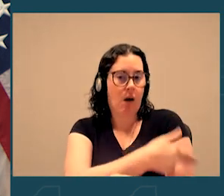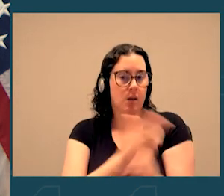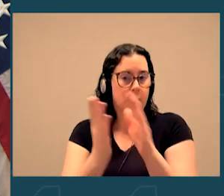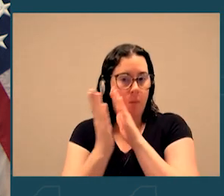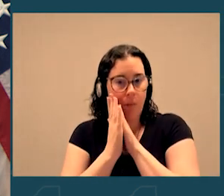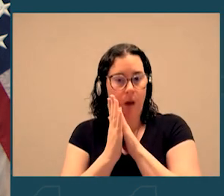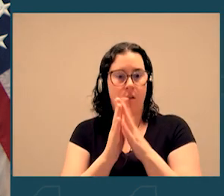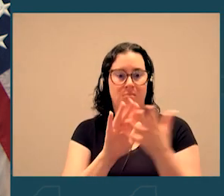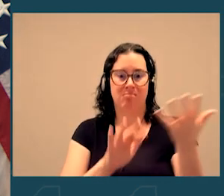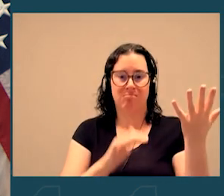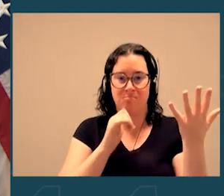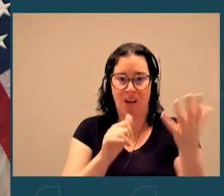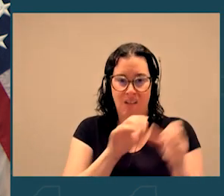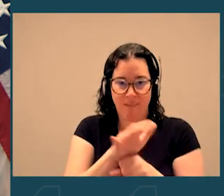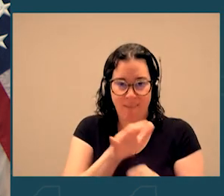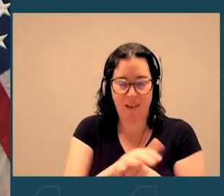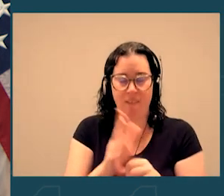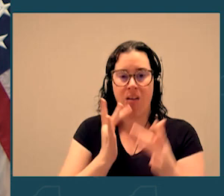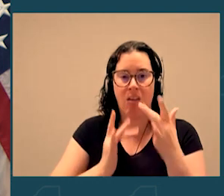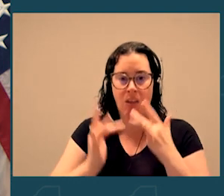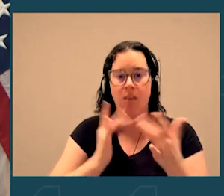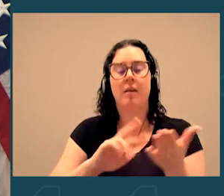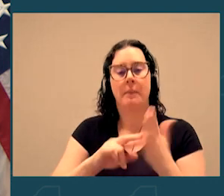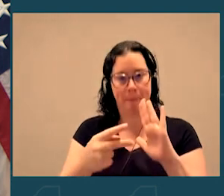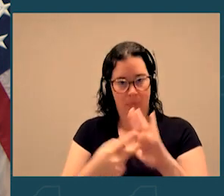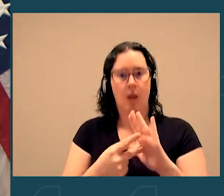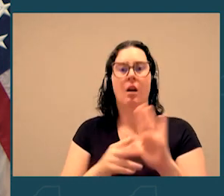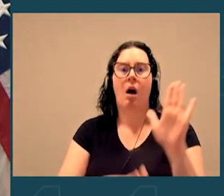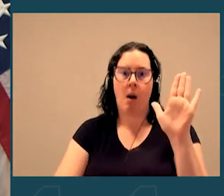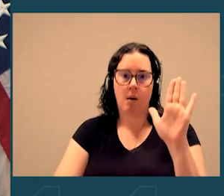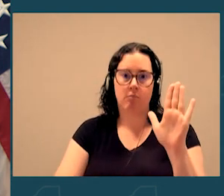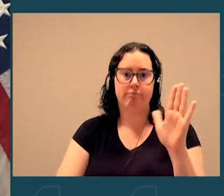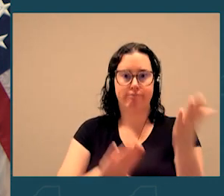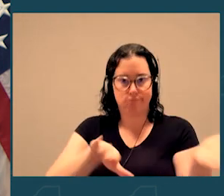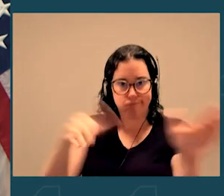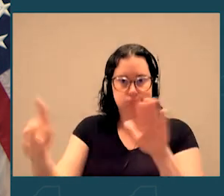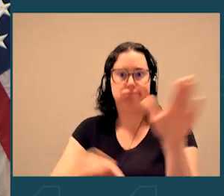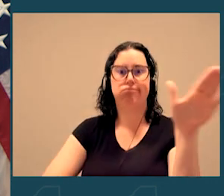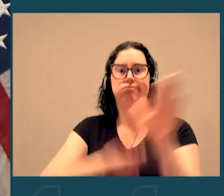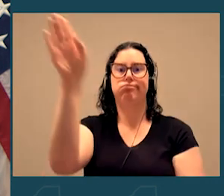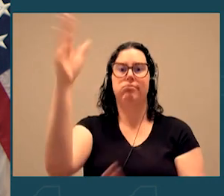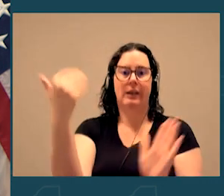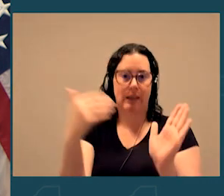collapsed again. And that's what we're trying to get out from under. And